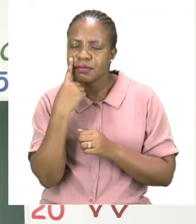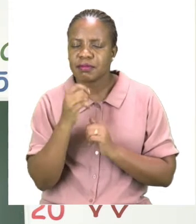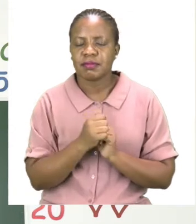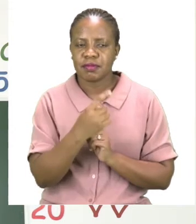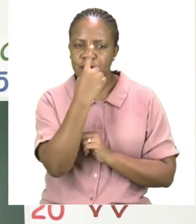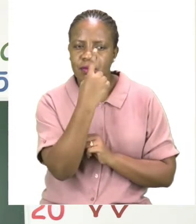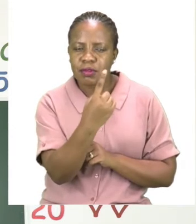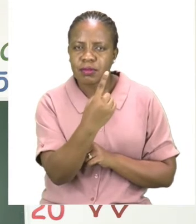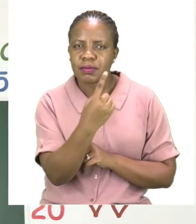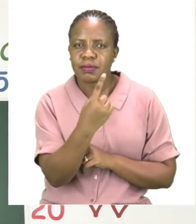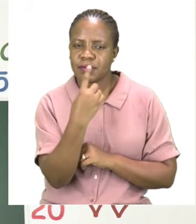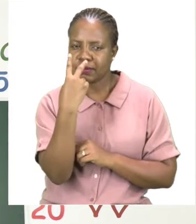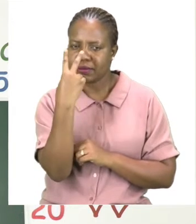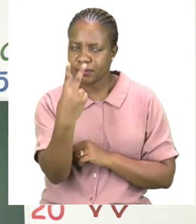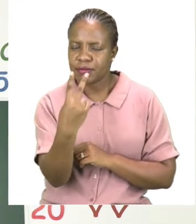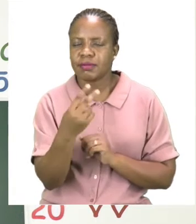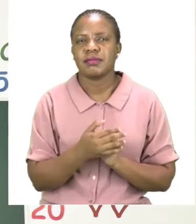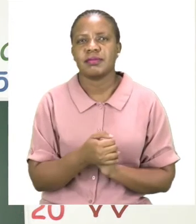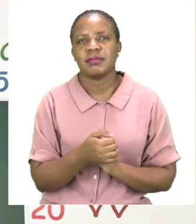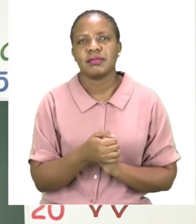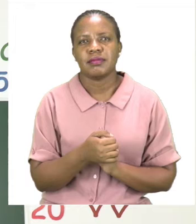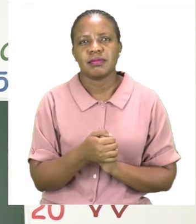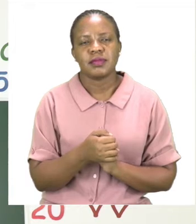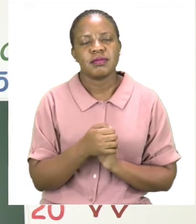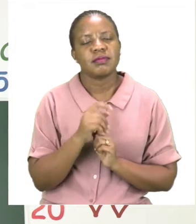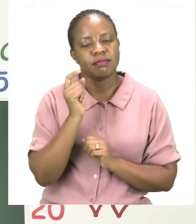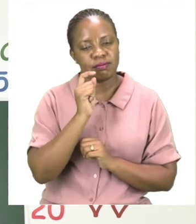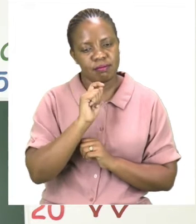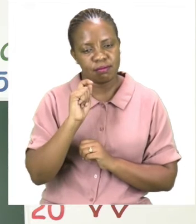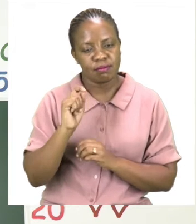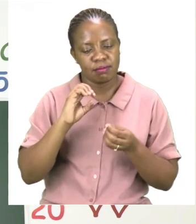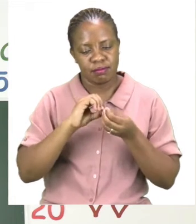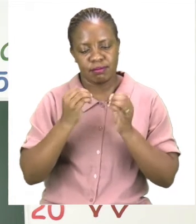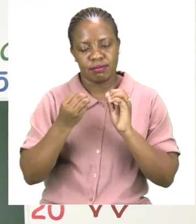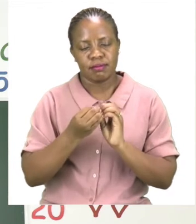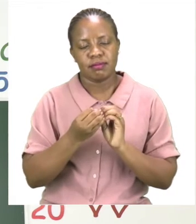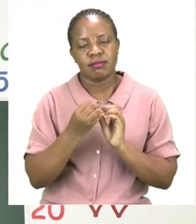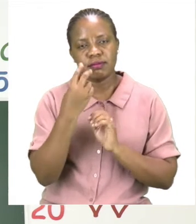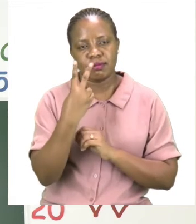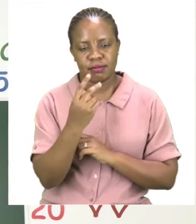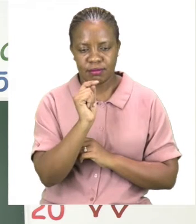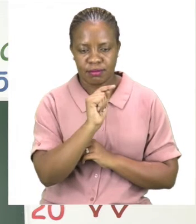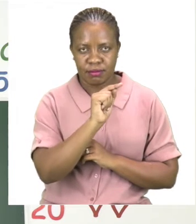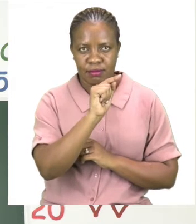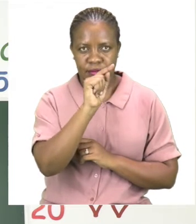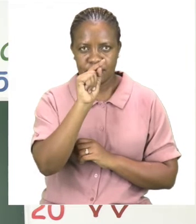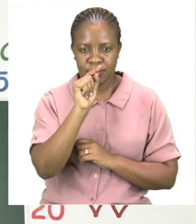1, 2. So you are going to write the number 2 down